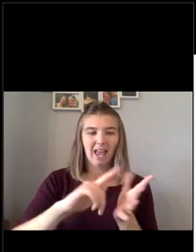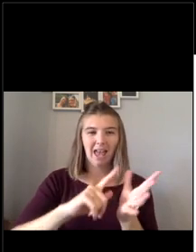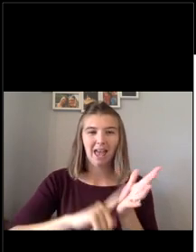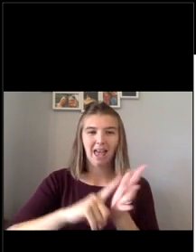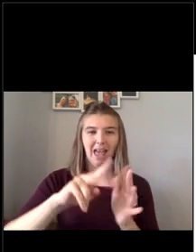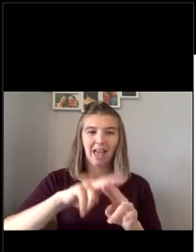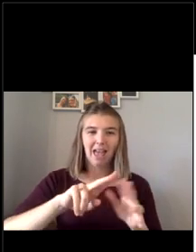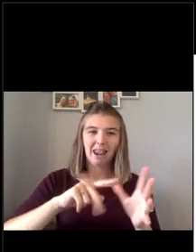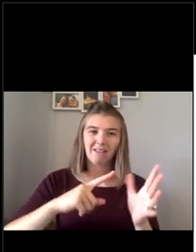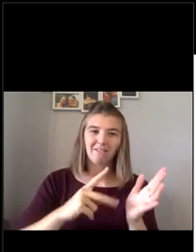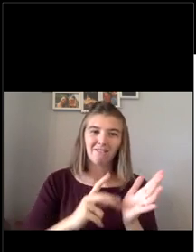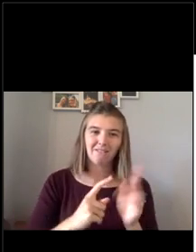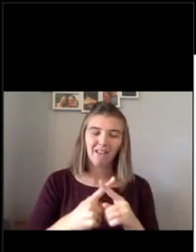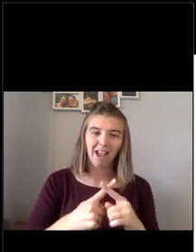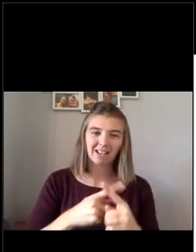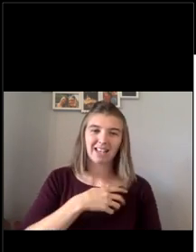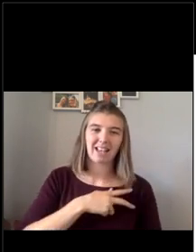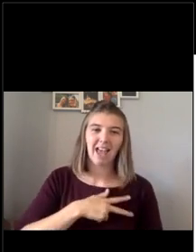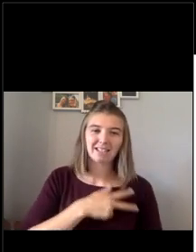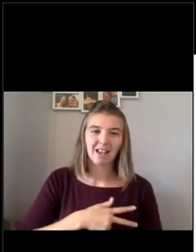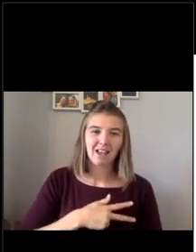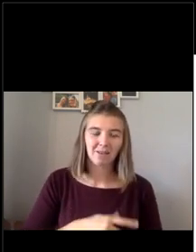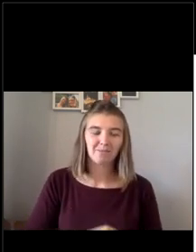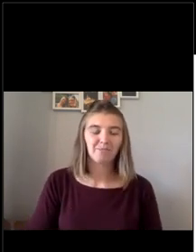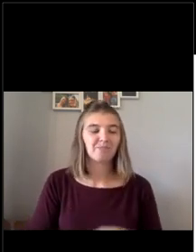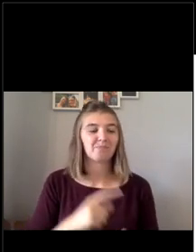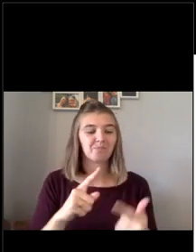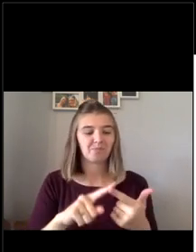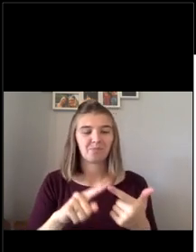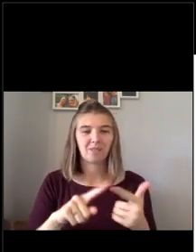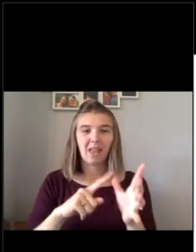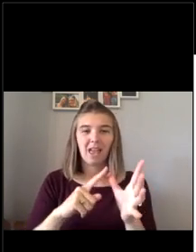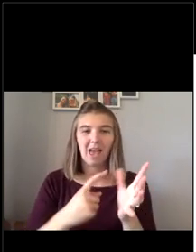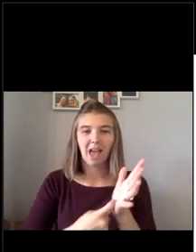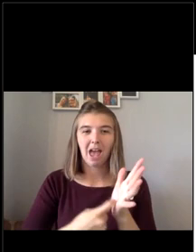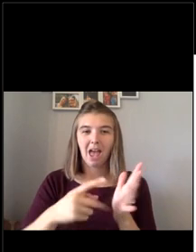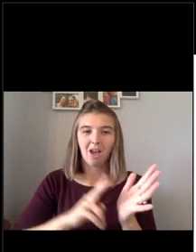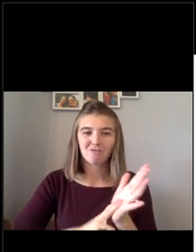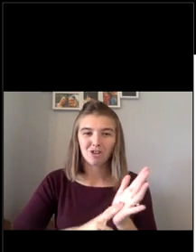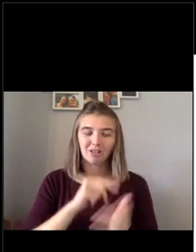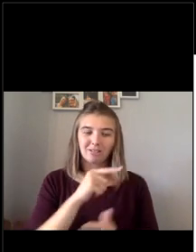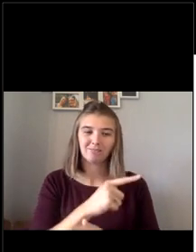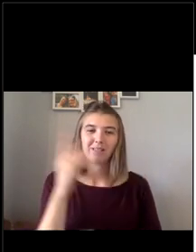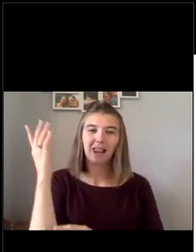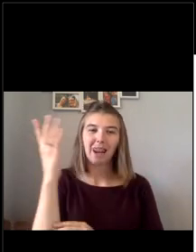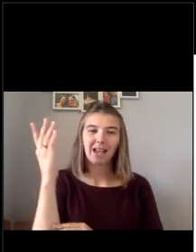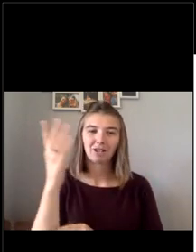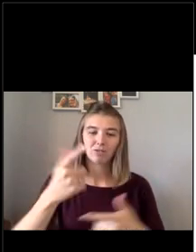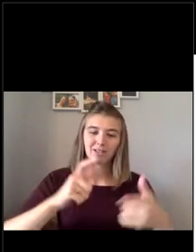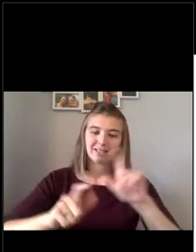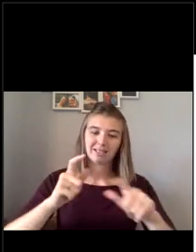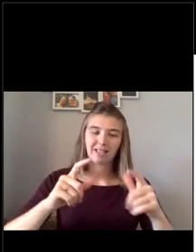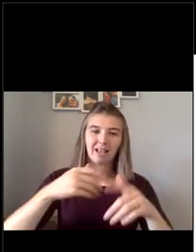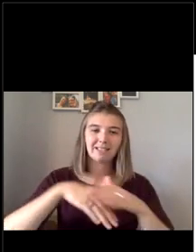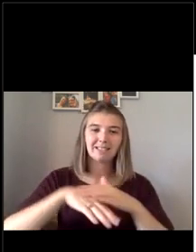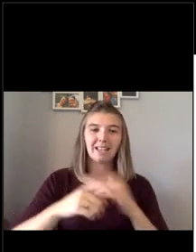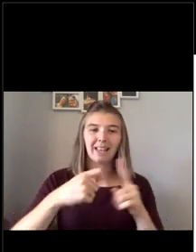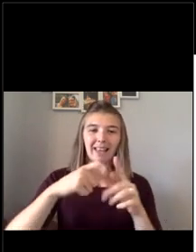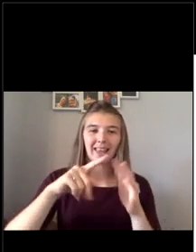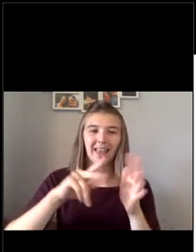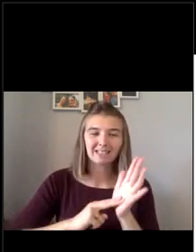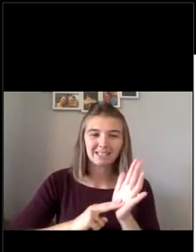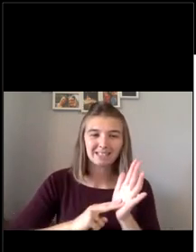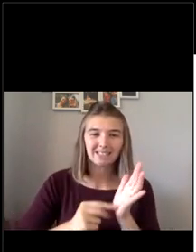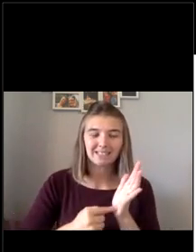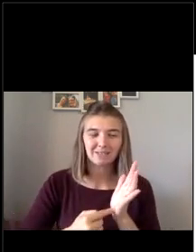sorry, I have a really itchy nose. Aaron Burko, who is a lecturer in forensic science and chemistry at the University of Kent, and